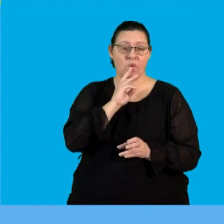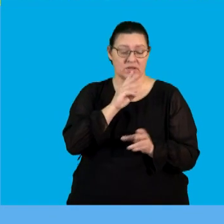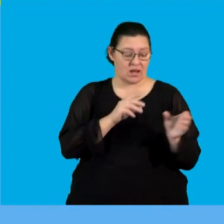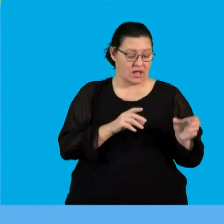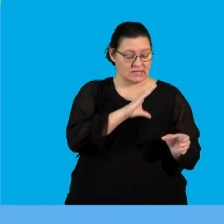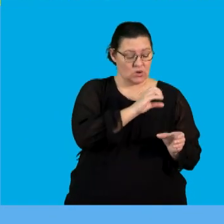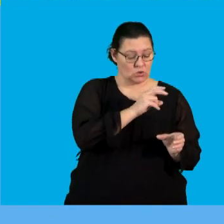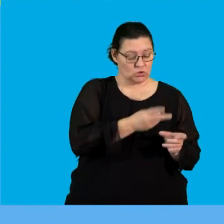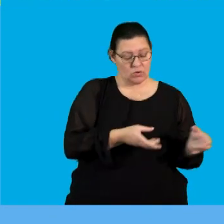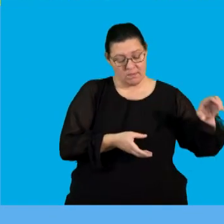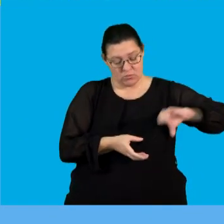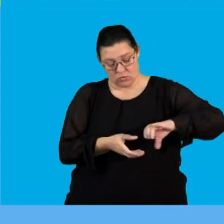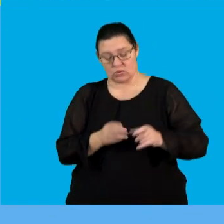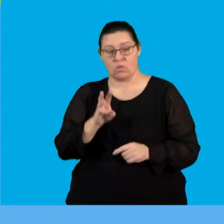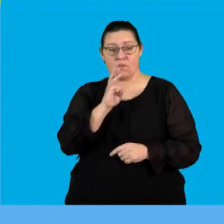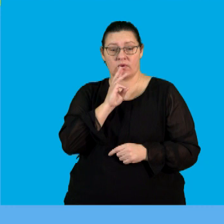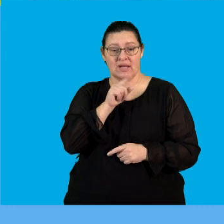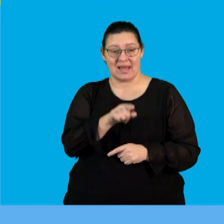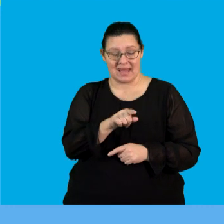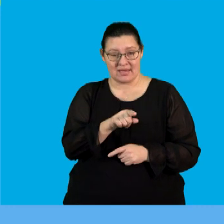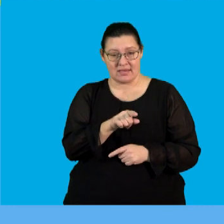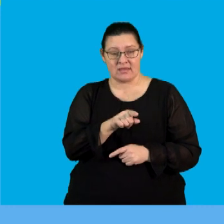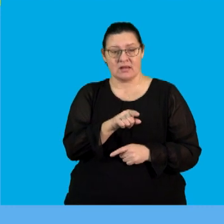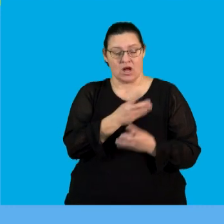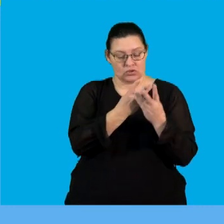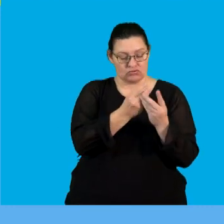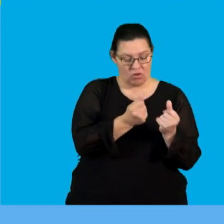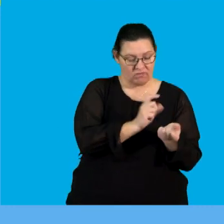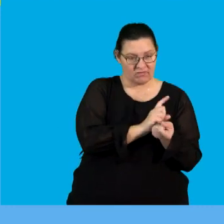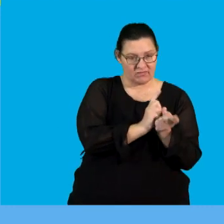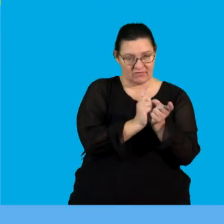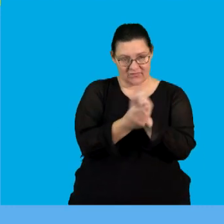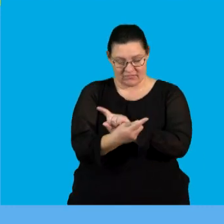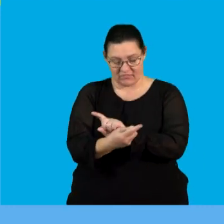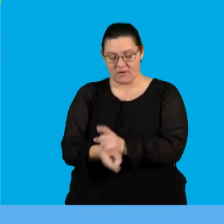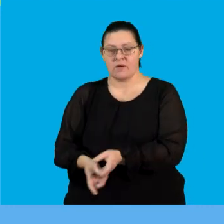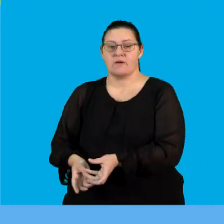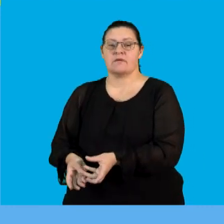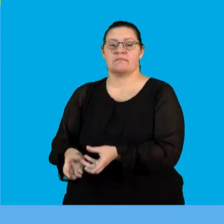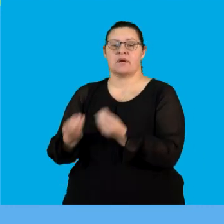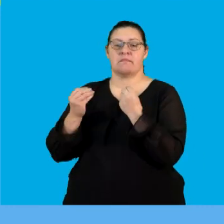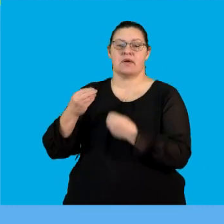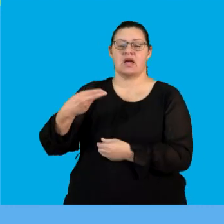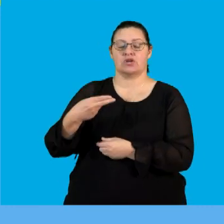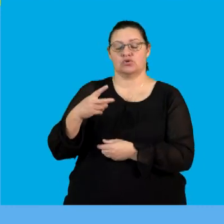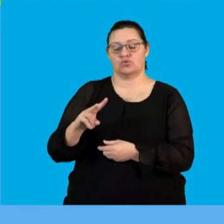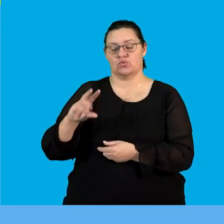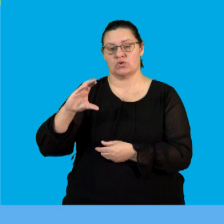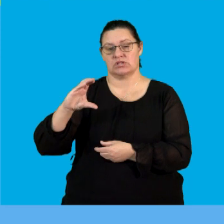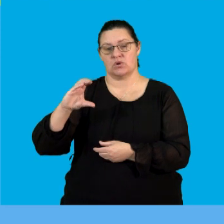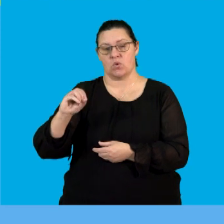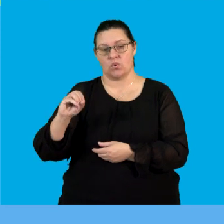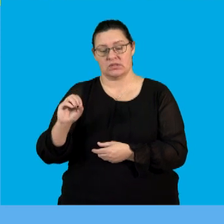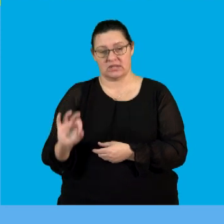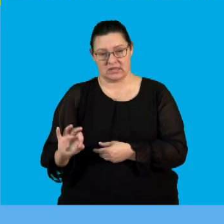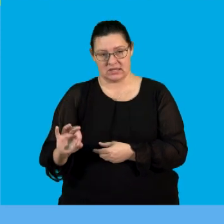water, the reaction that we are seeing here, this is the product of when we are reacting the carbon dioxide and water, we are